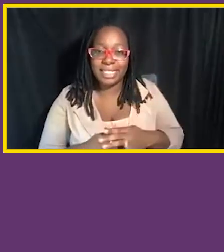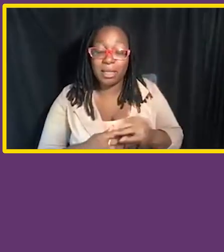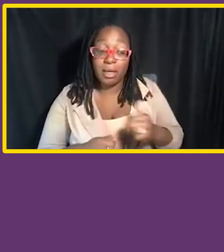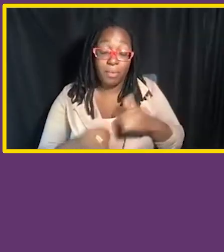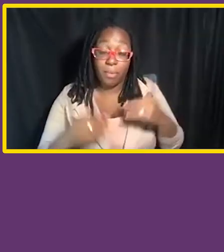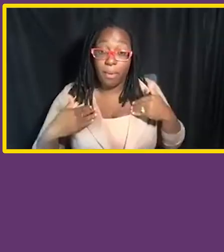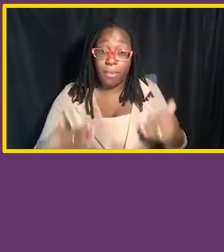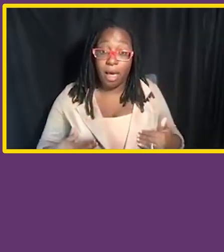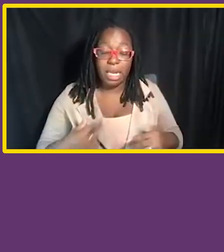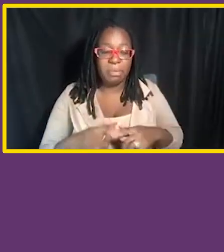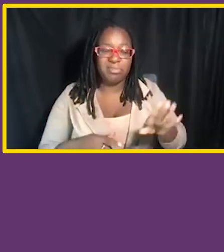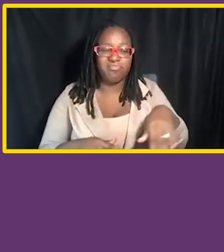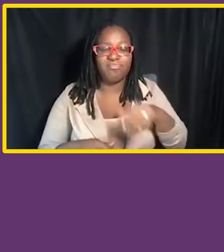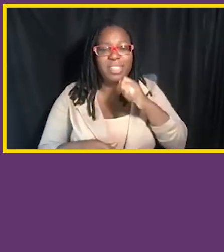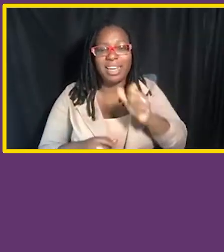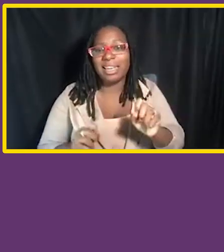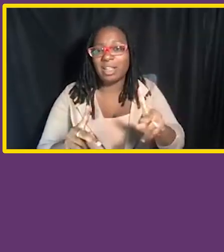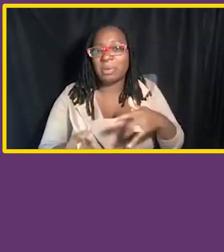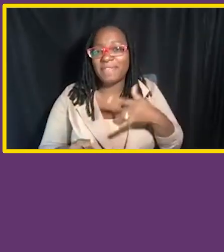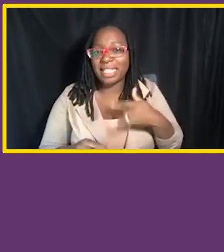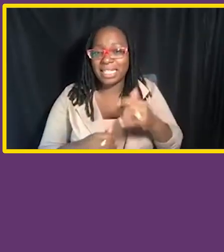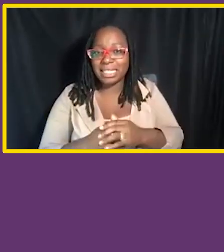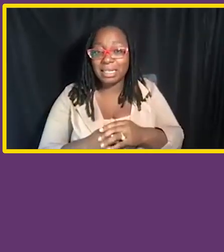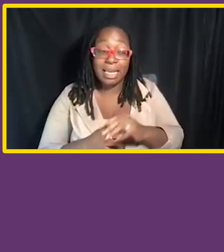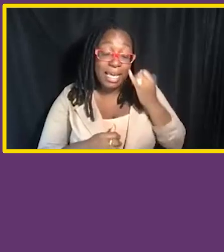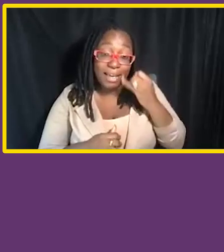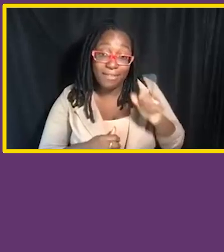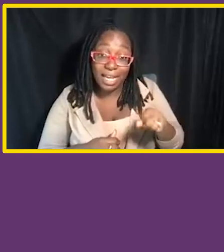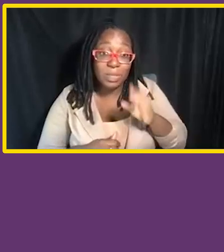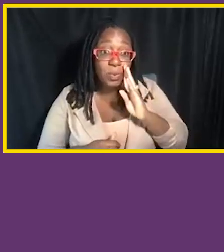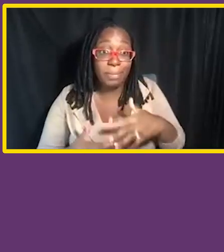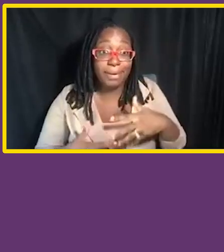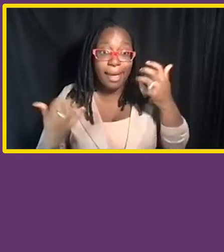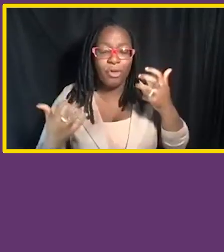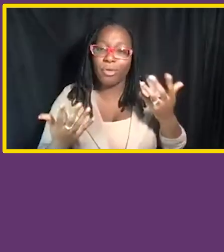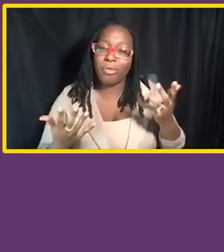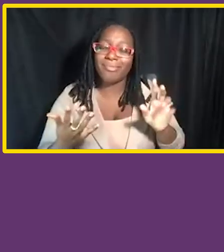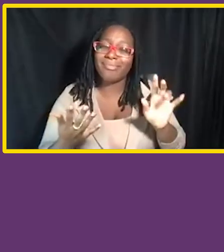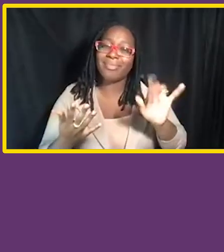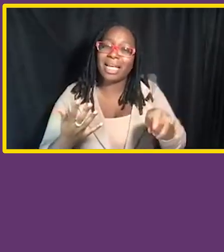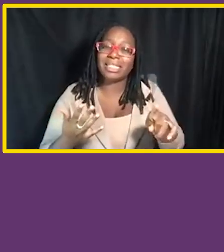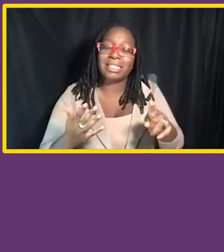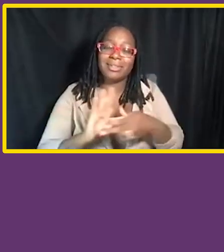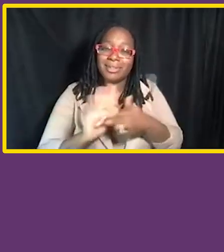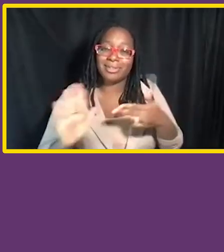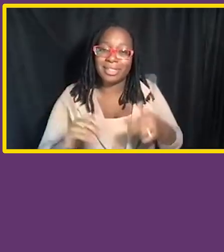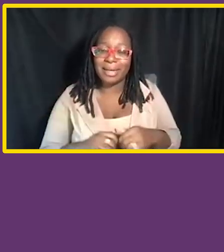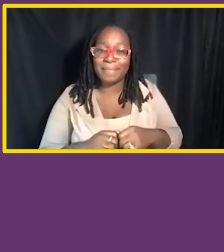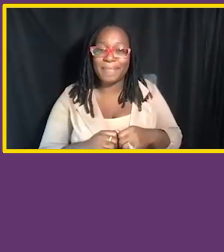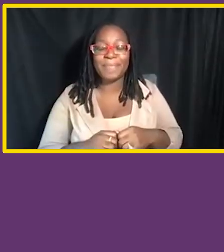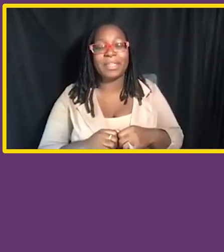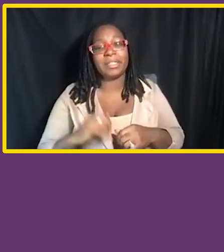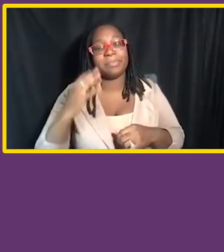really want you to have feelings, because then will there be anger? You know, then insert stereotype here. And the expense,